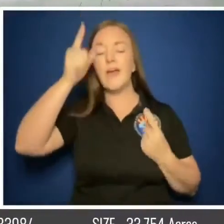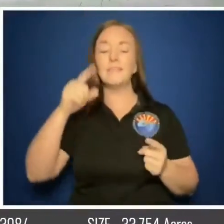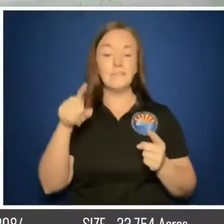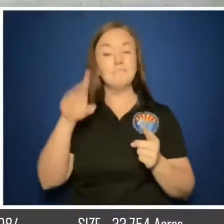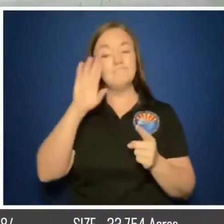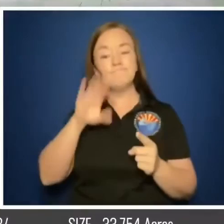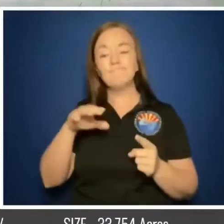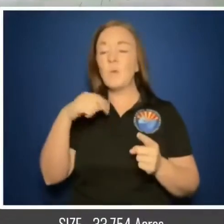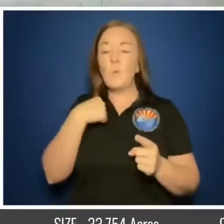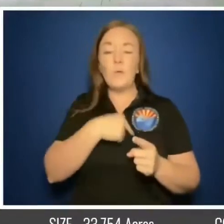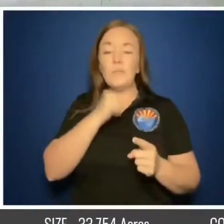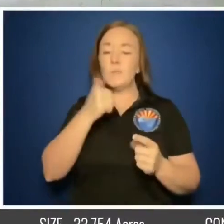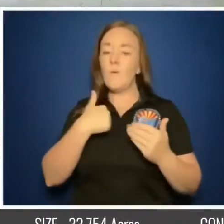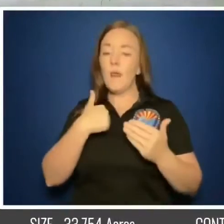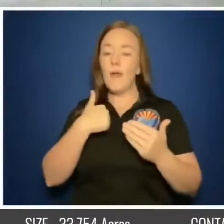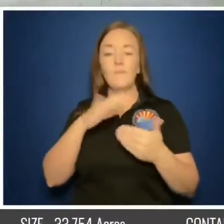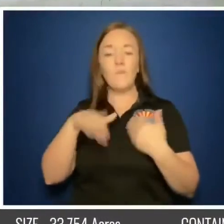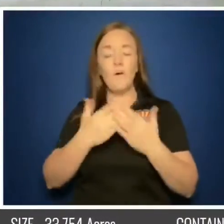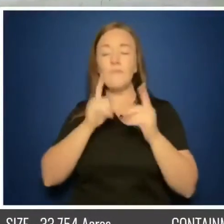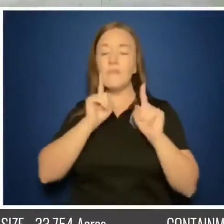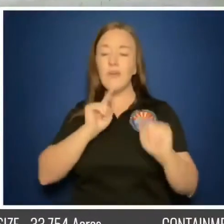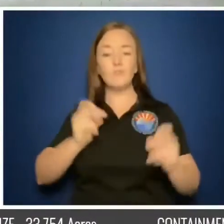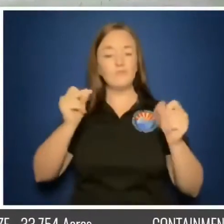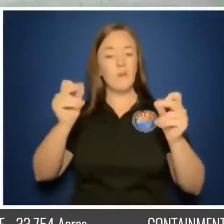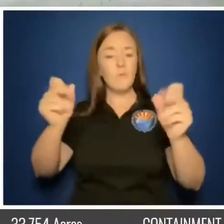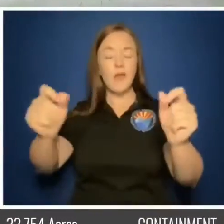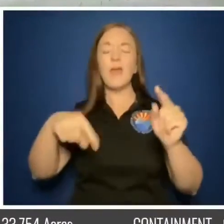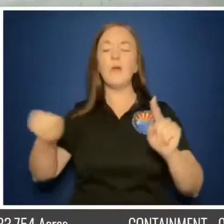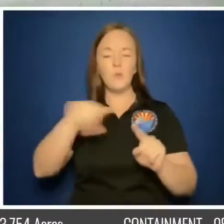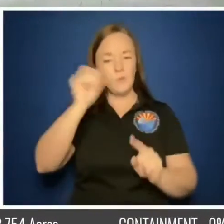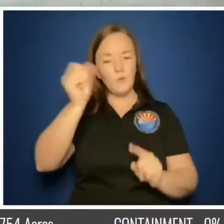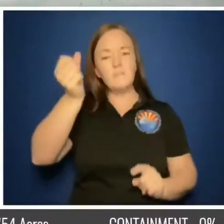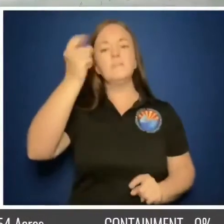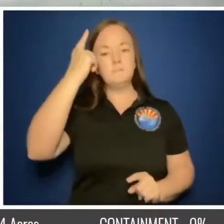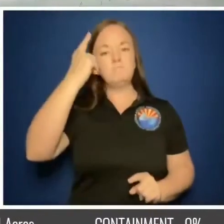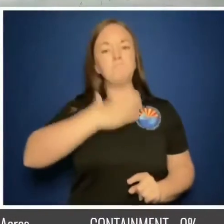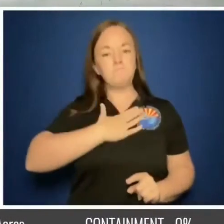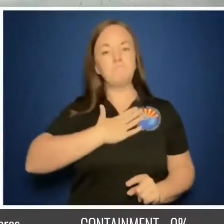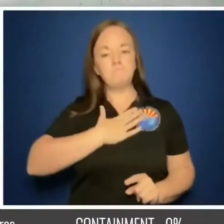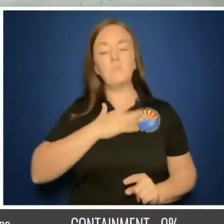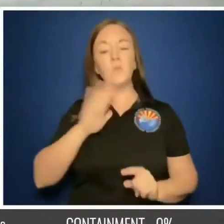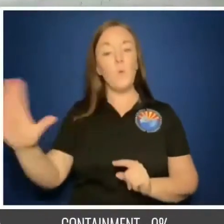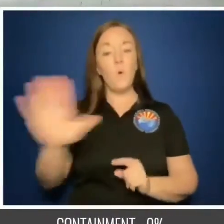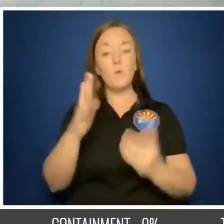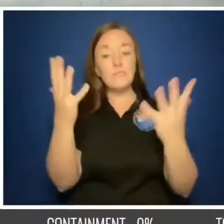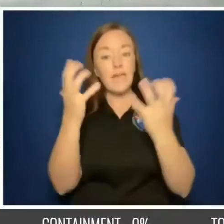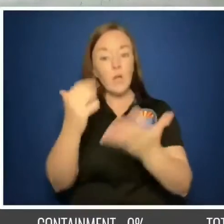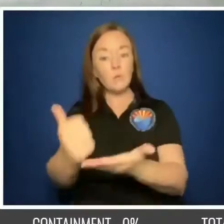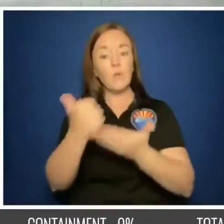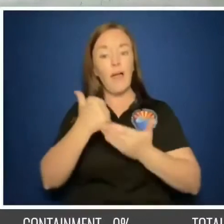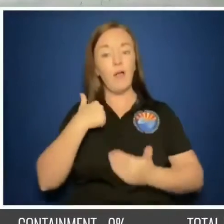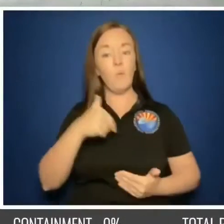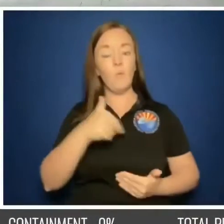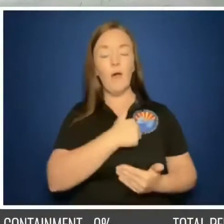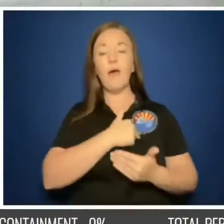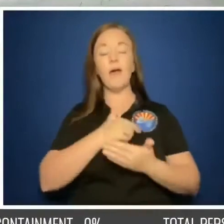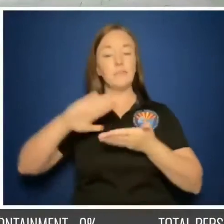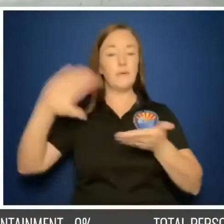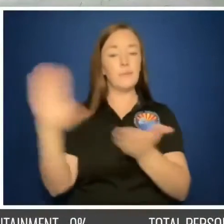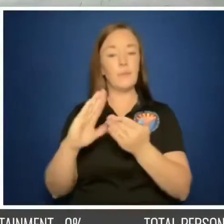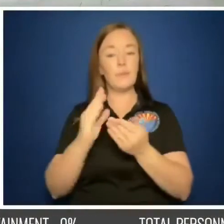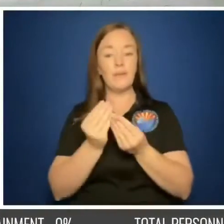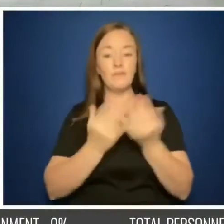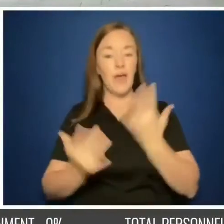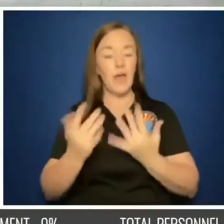all the time, and most importantly, your desire to help us help put this fire out. It's